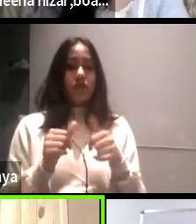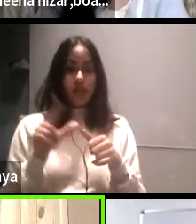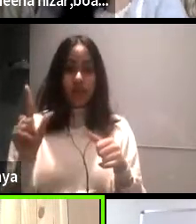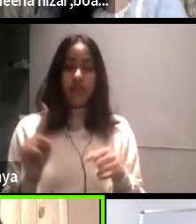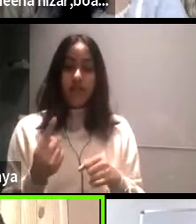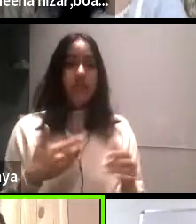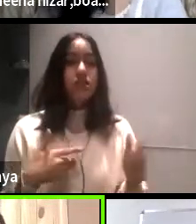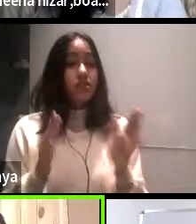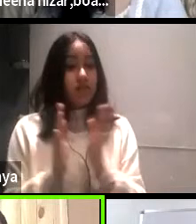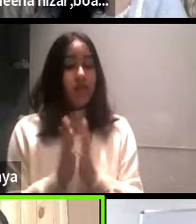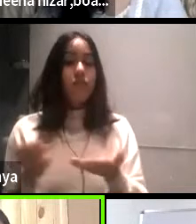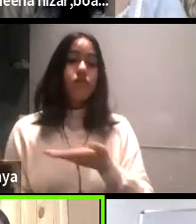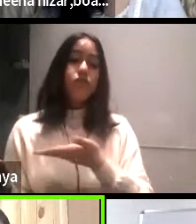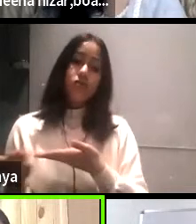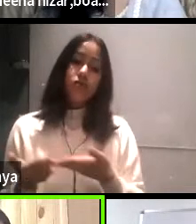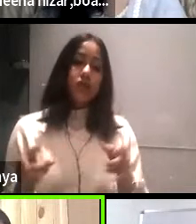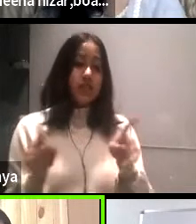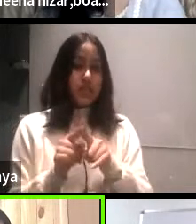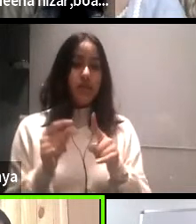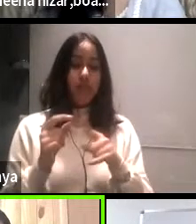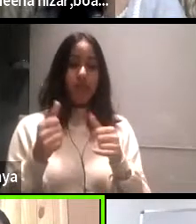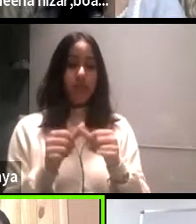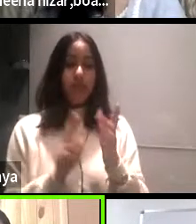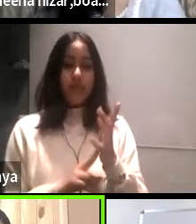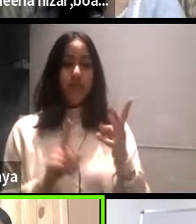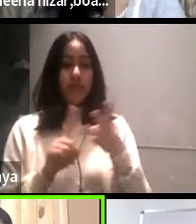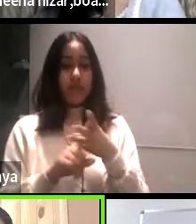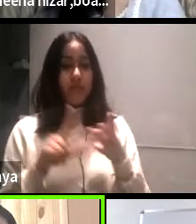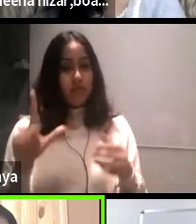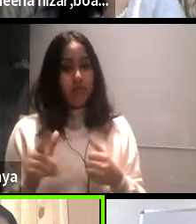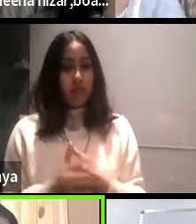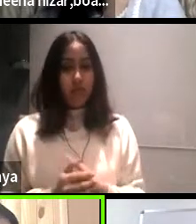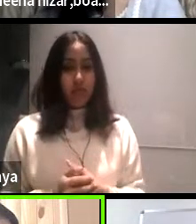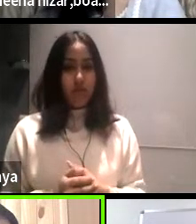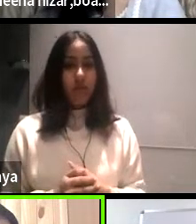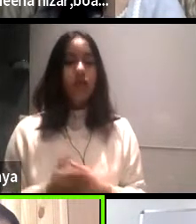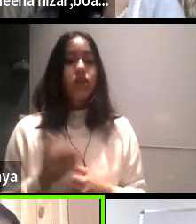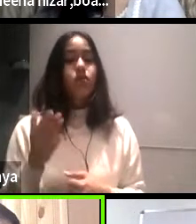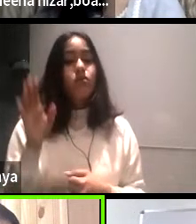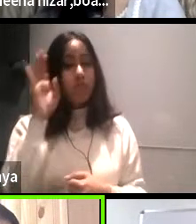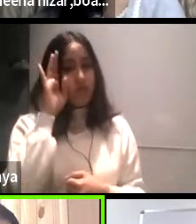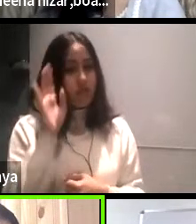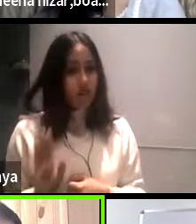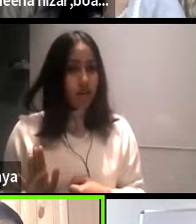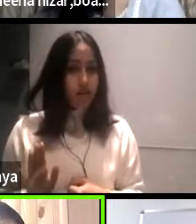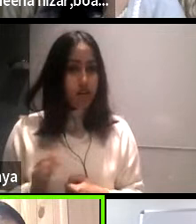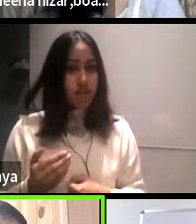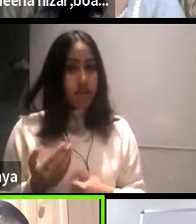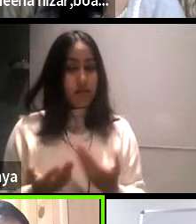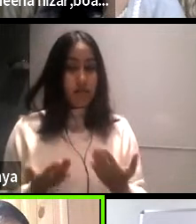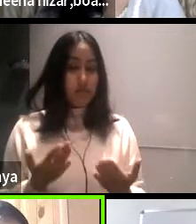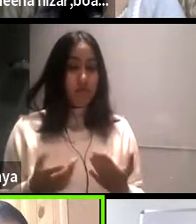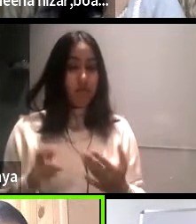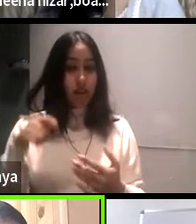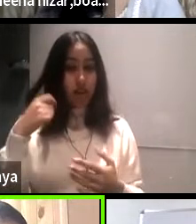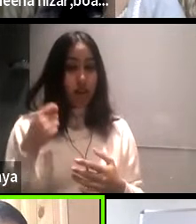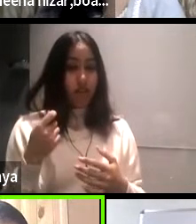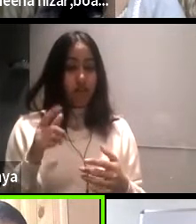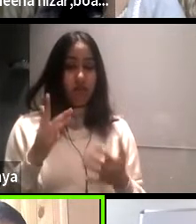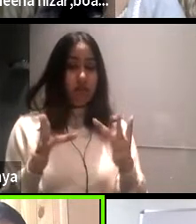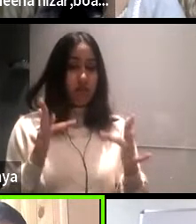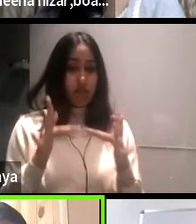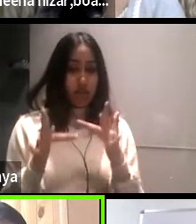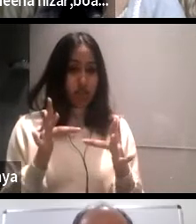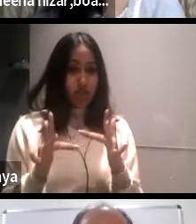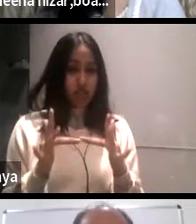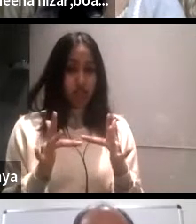namaste and welcome to the panel. Shakuntala ji, can you hear me? My video may be a little lagging. Can you hear